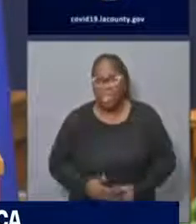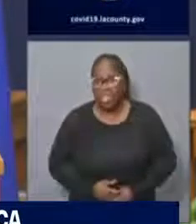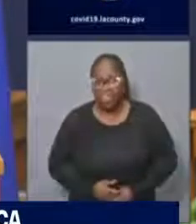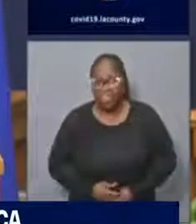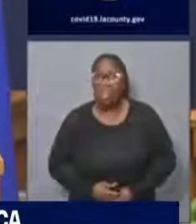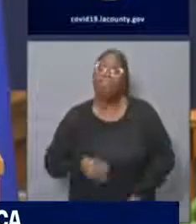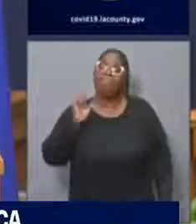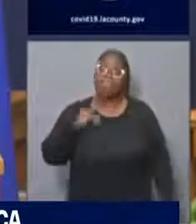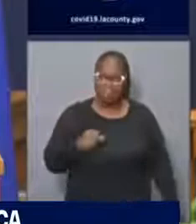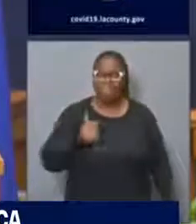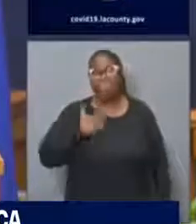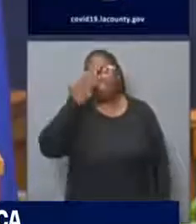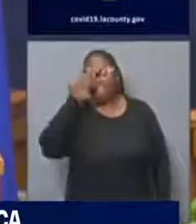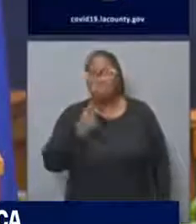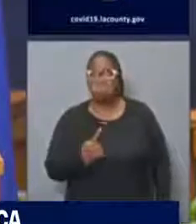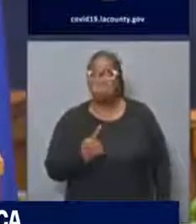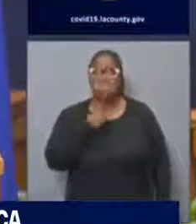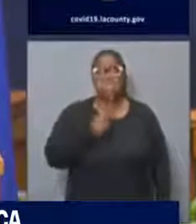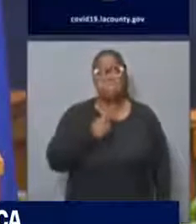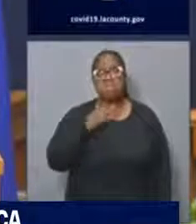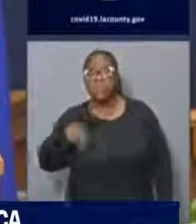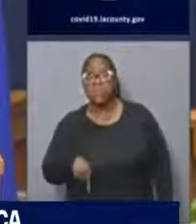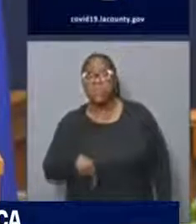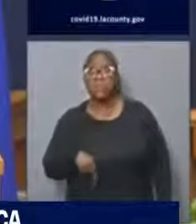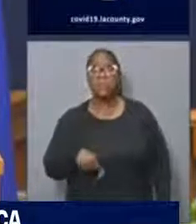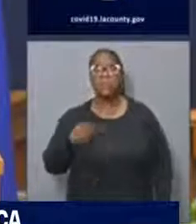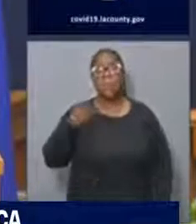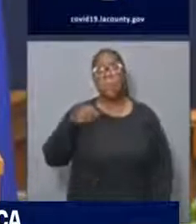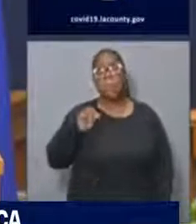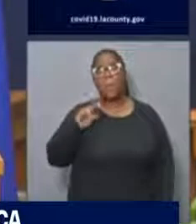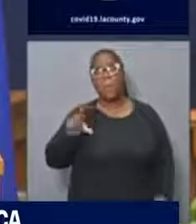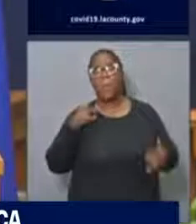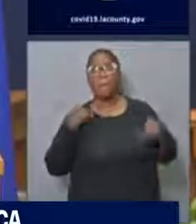pool parties, and other fun and normal things we would be